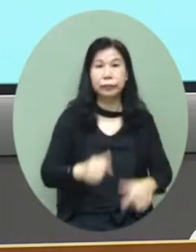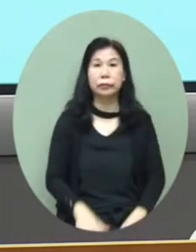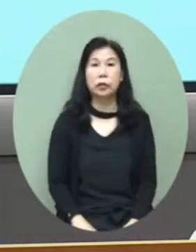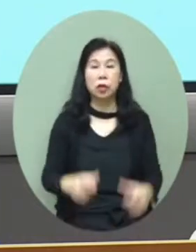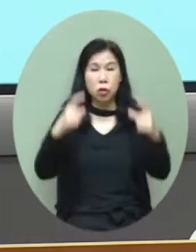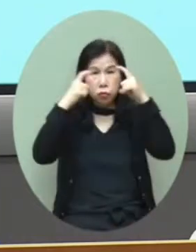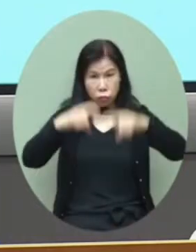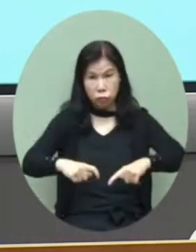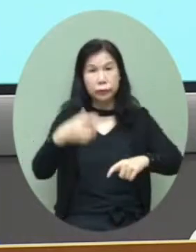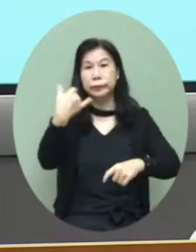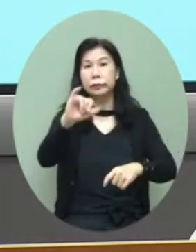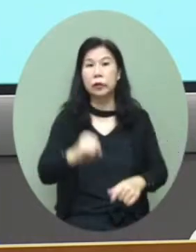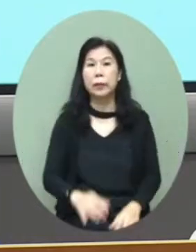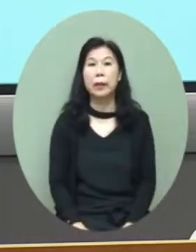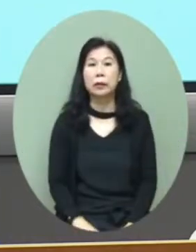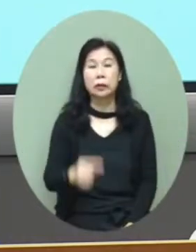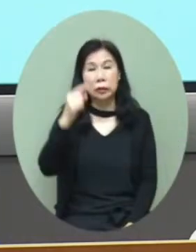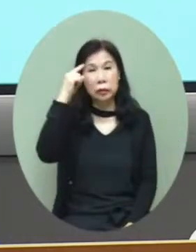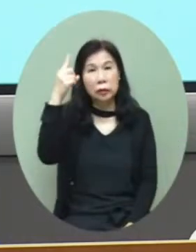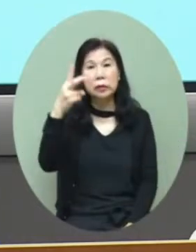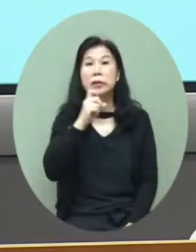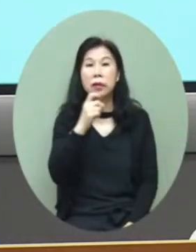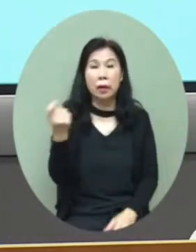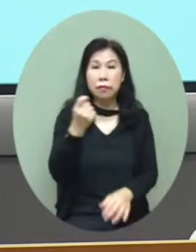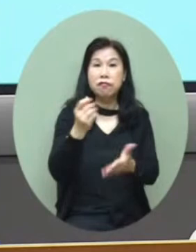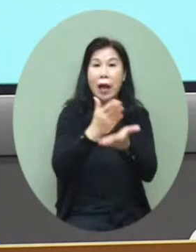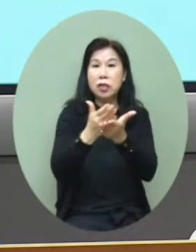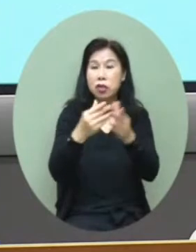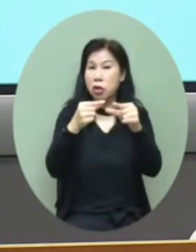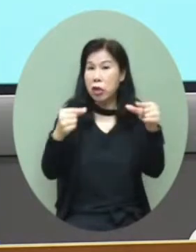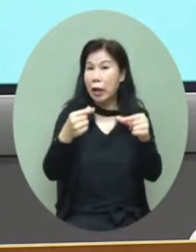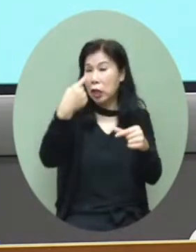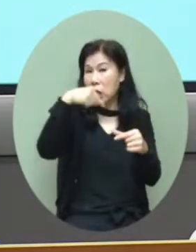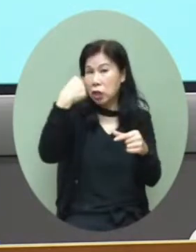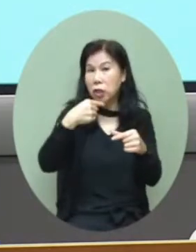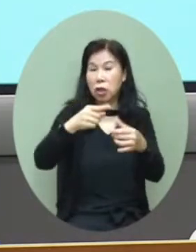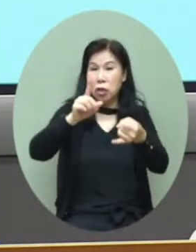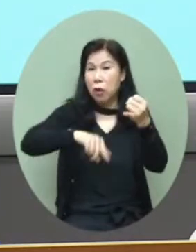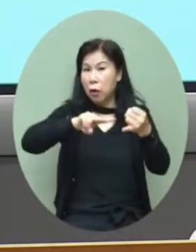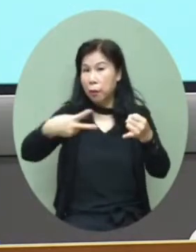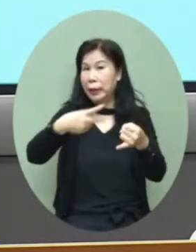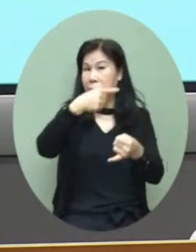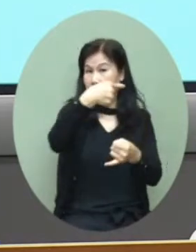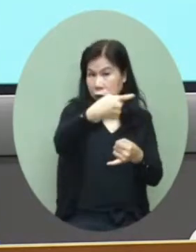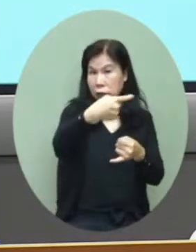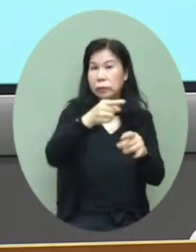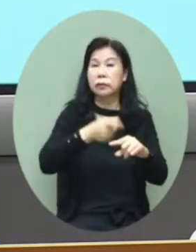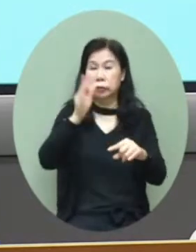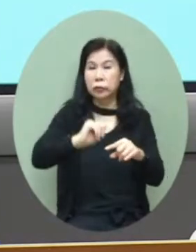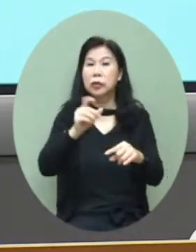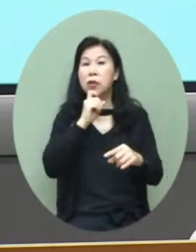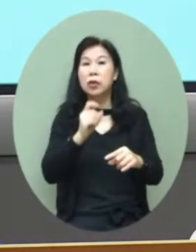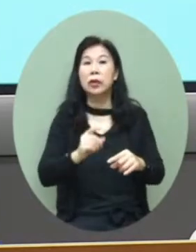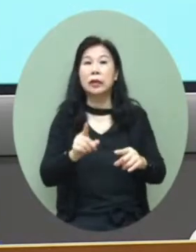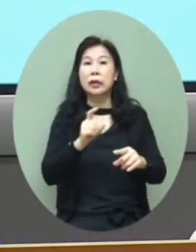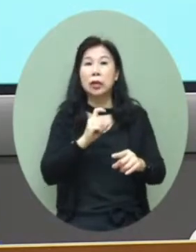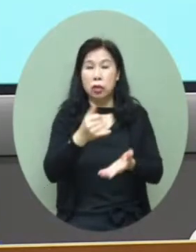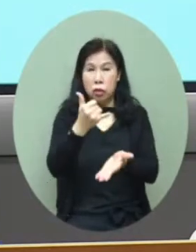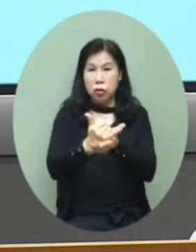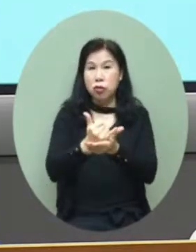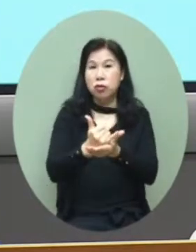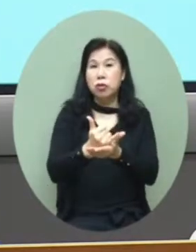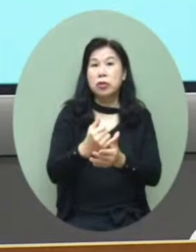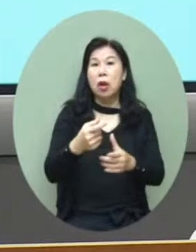premises. They cannot participate in any activities where masks are to be taken off. And if